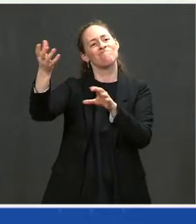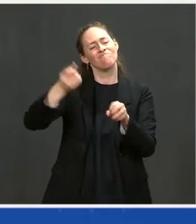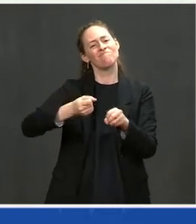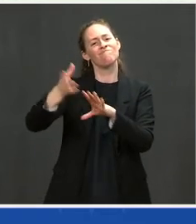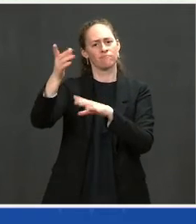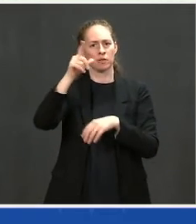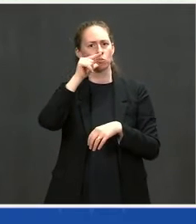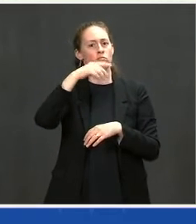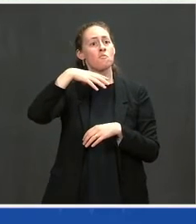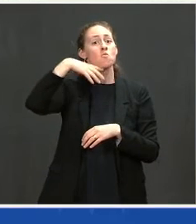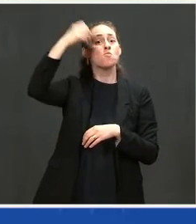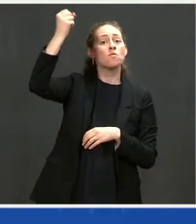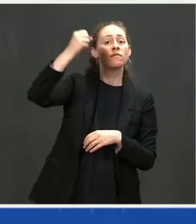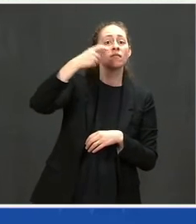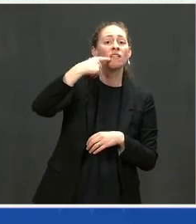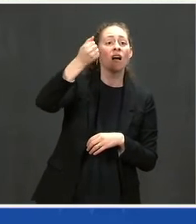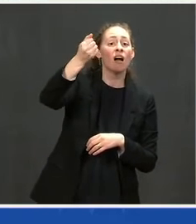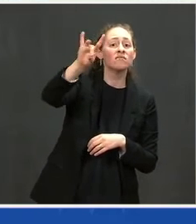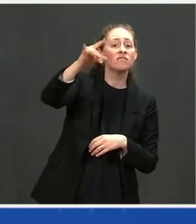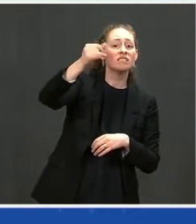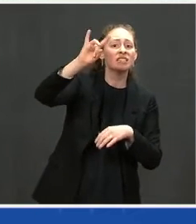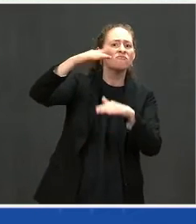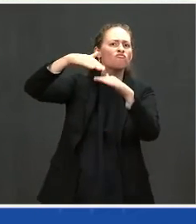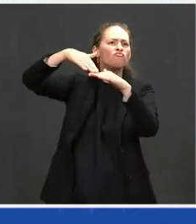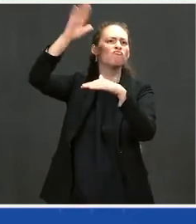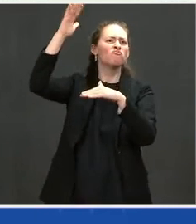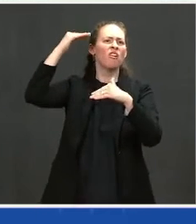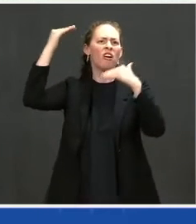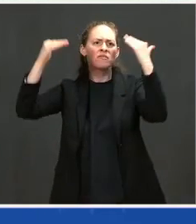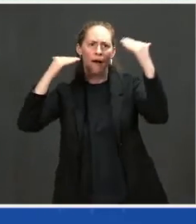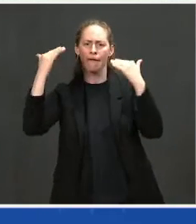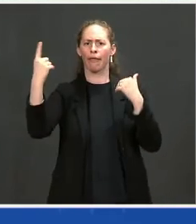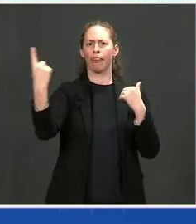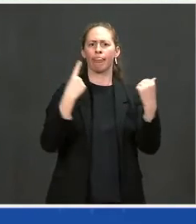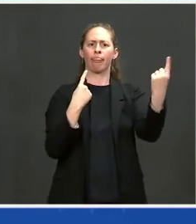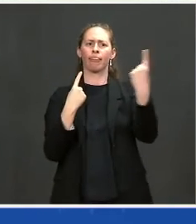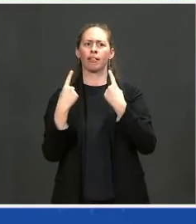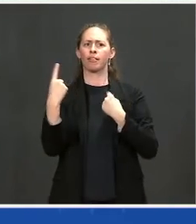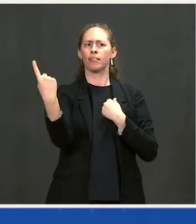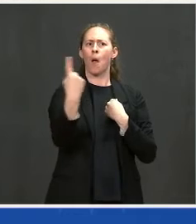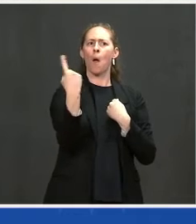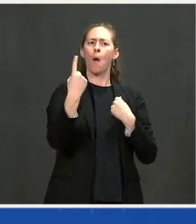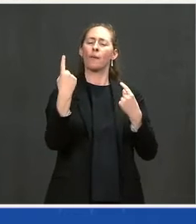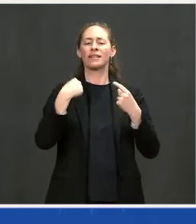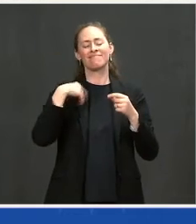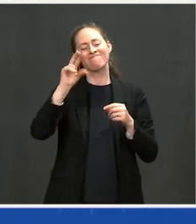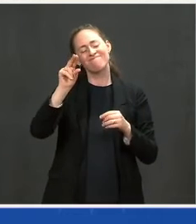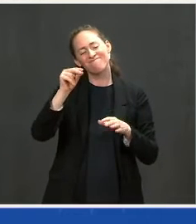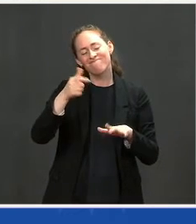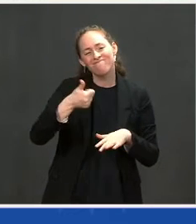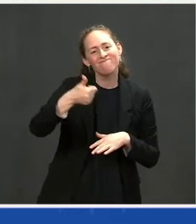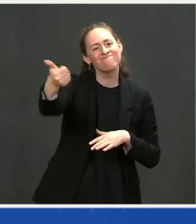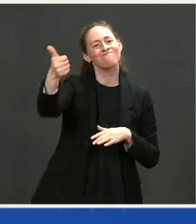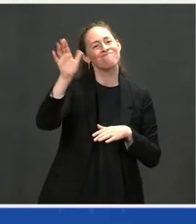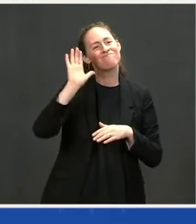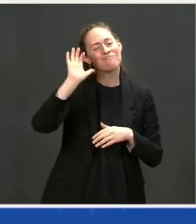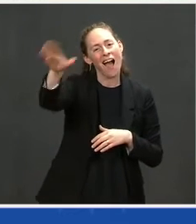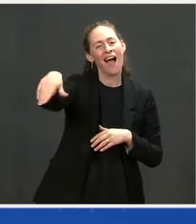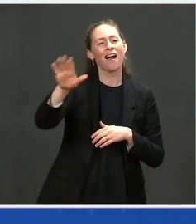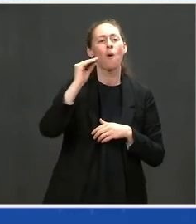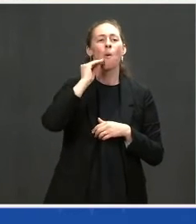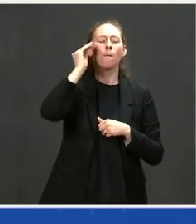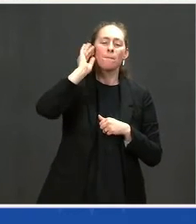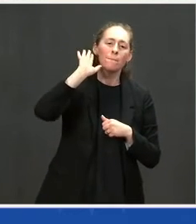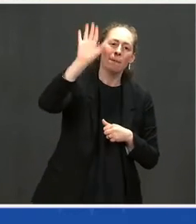single people, one at a time coming, have been sent back, sent home. We're sending back the vast majority